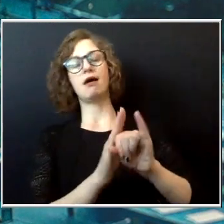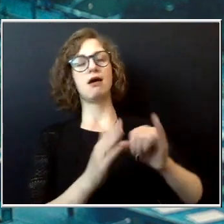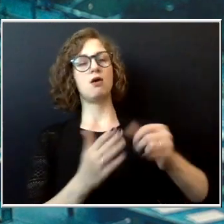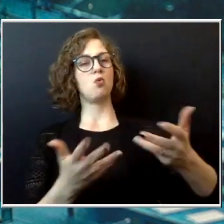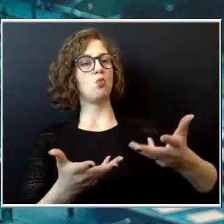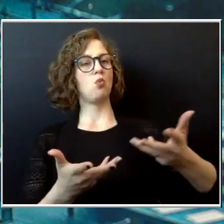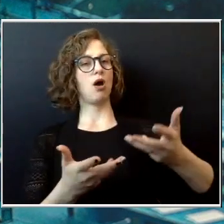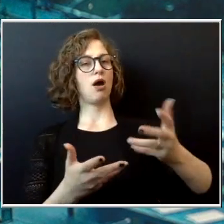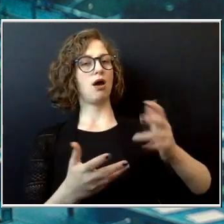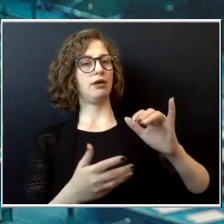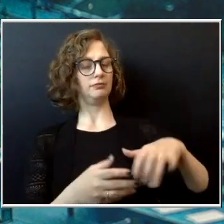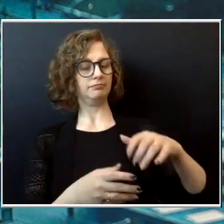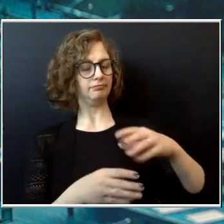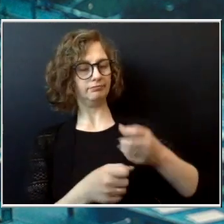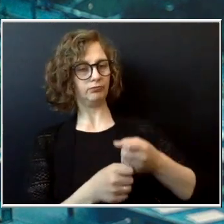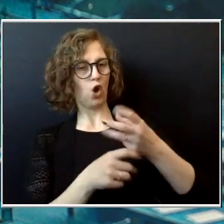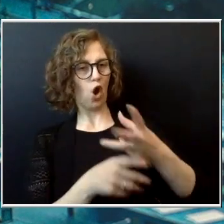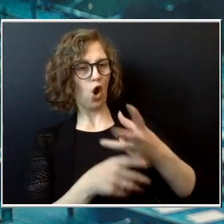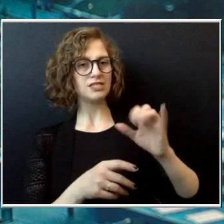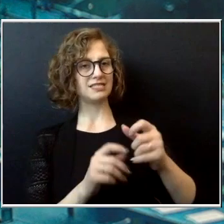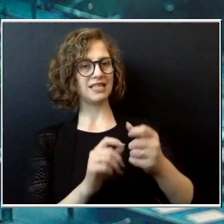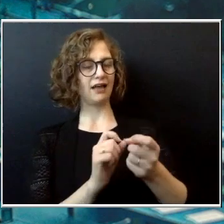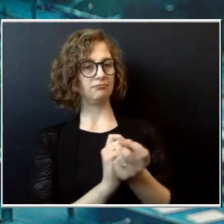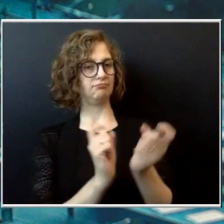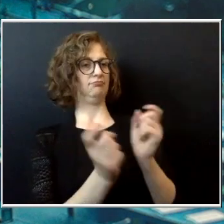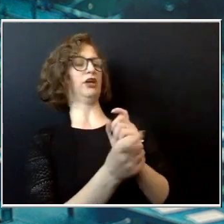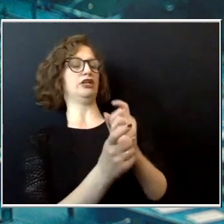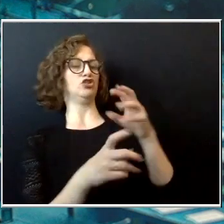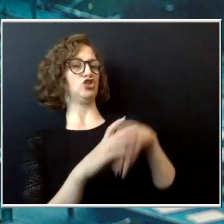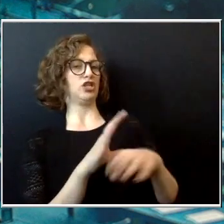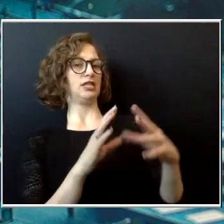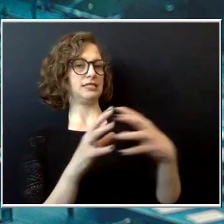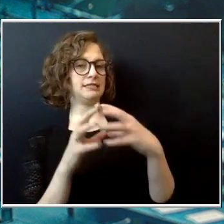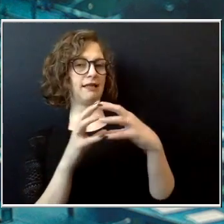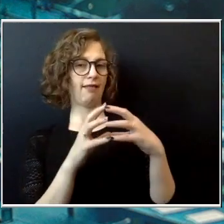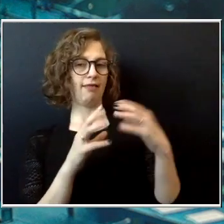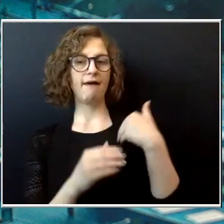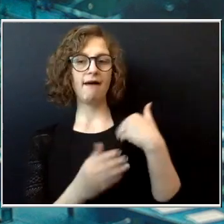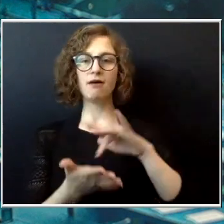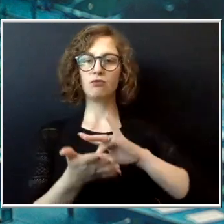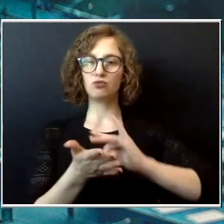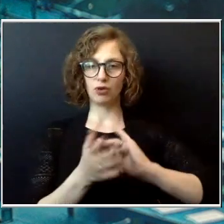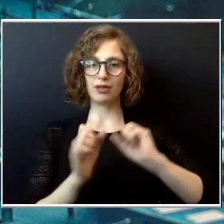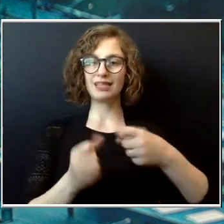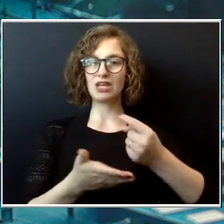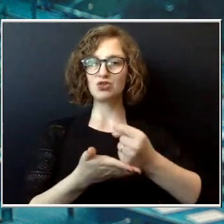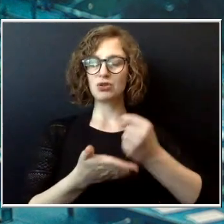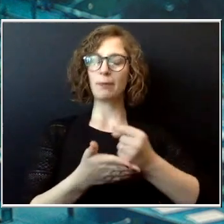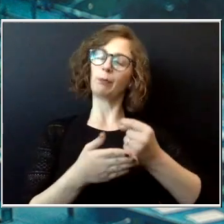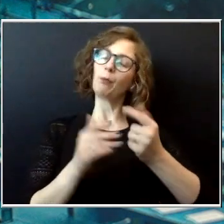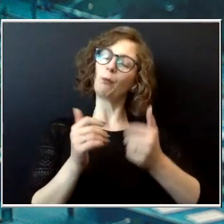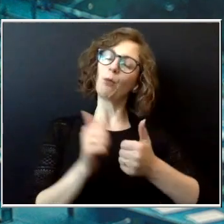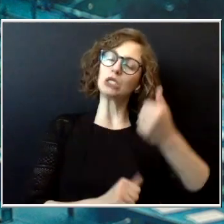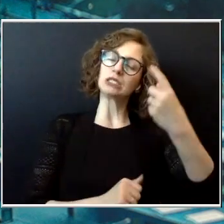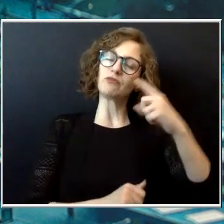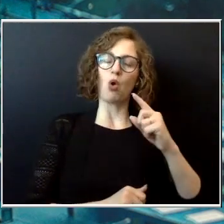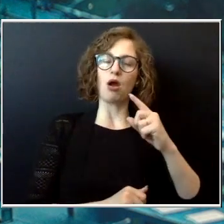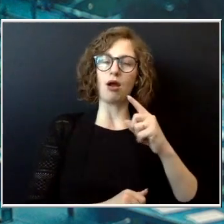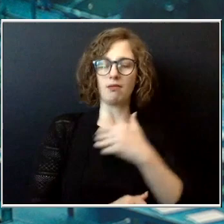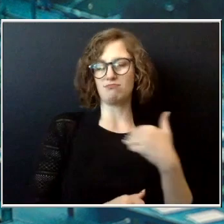use to treat mostly metastatic breast cancer right now, but we're getting new drugs every year. And